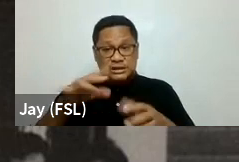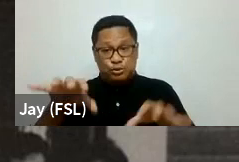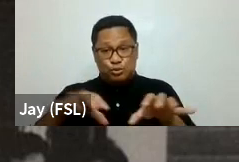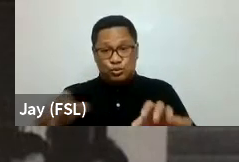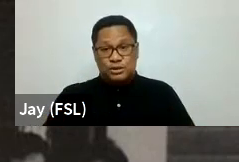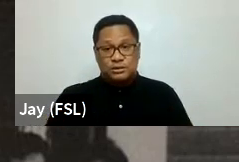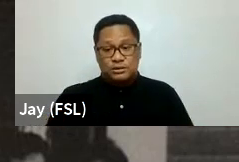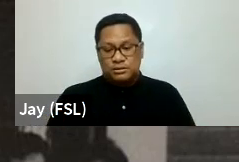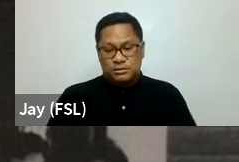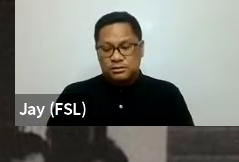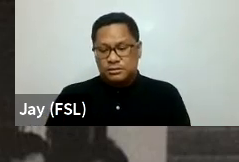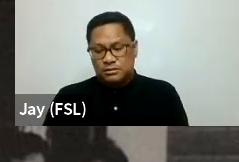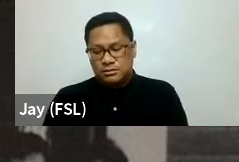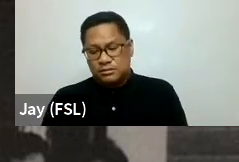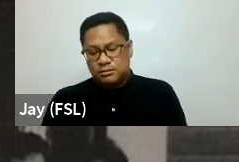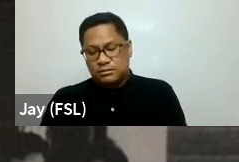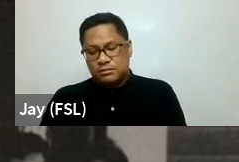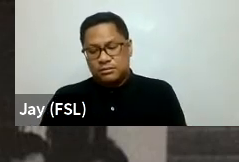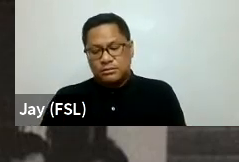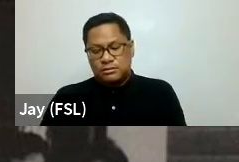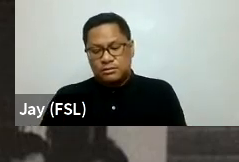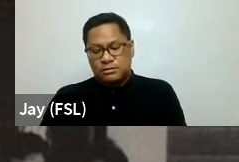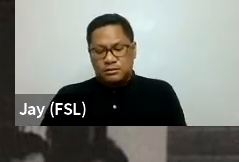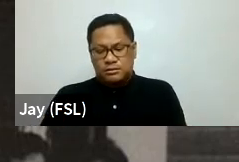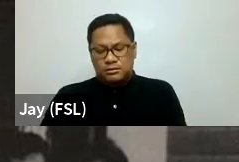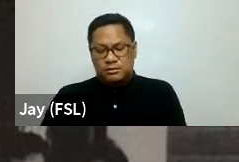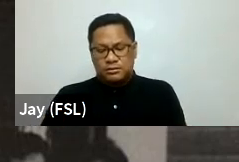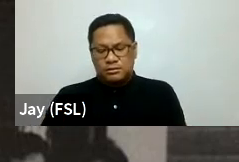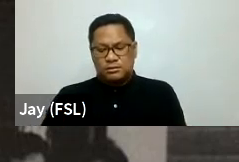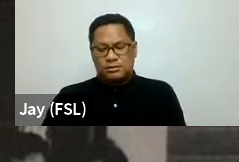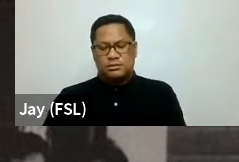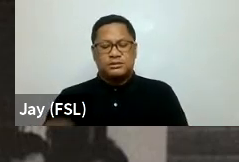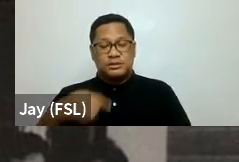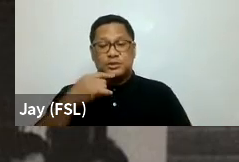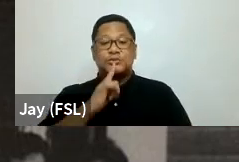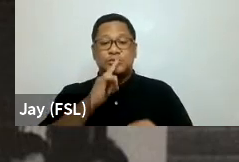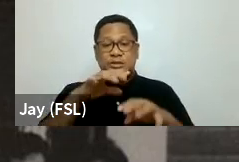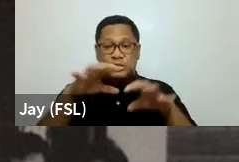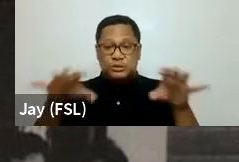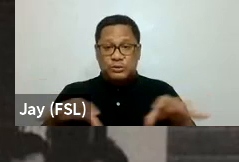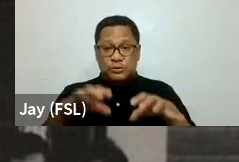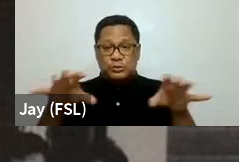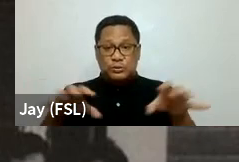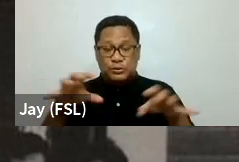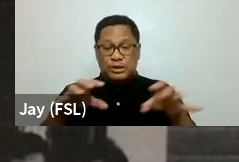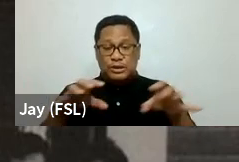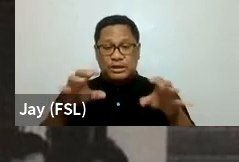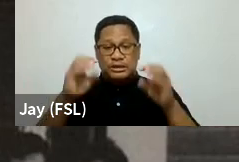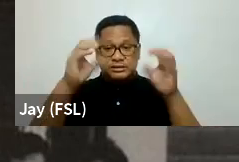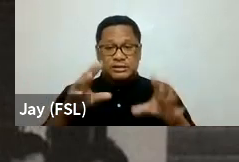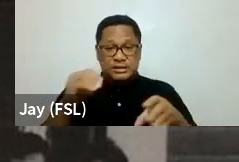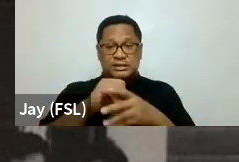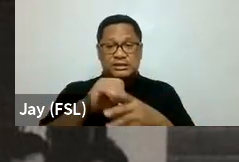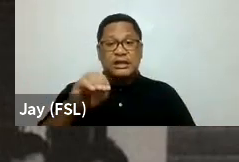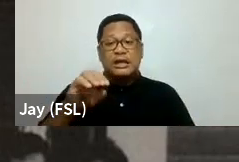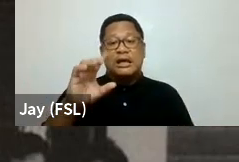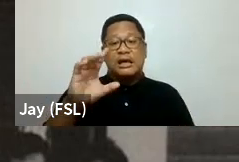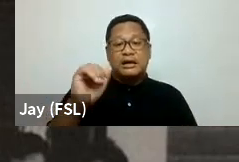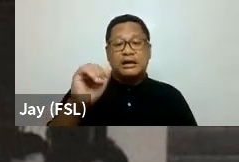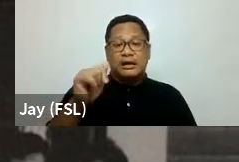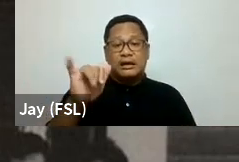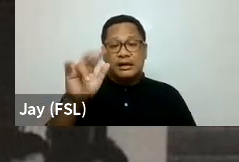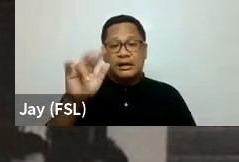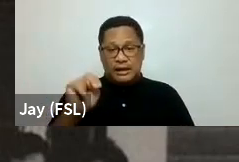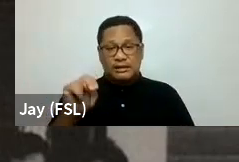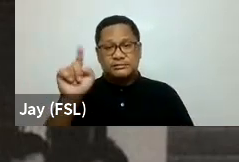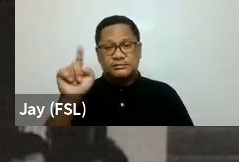second job is a teacher. I was a teacher at Xavier University High School in Cagayan de Oro City. Yung mga estudyante ko,